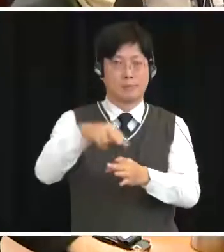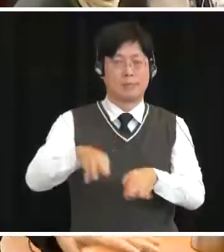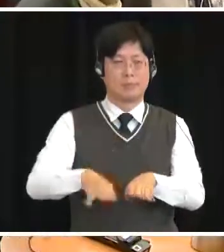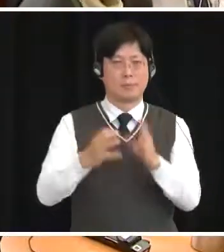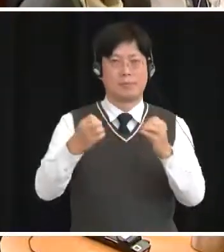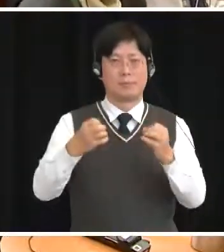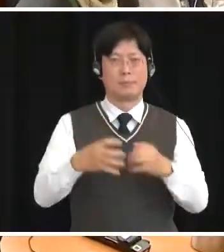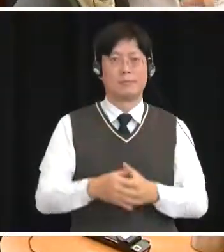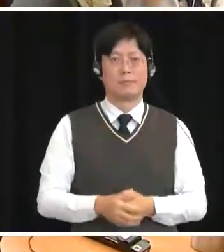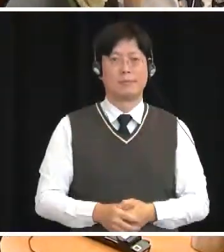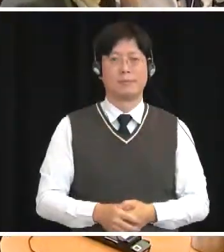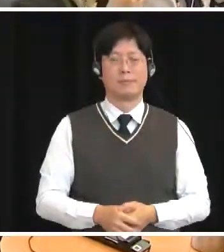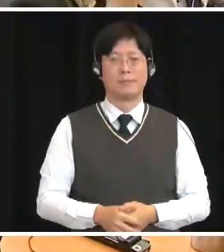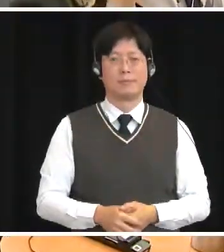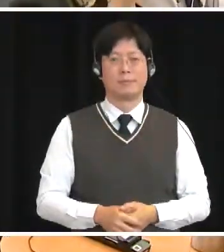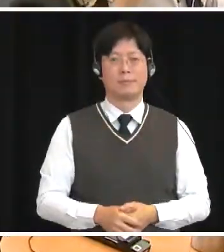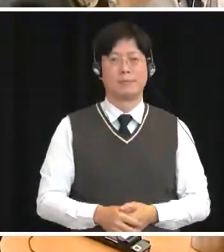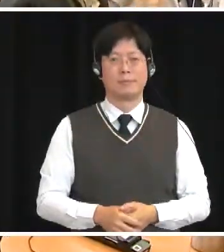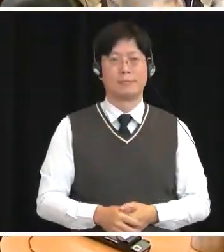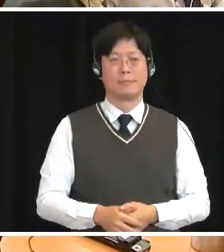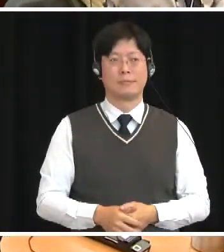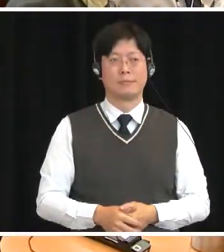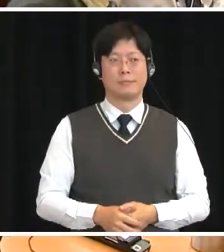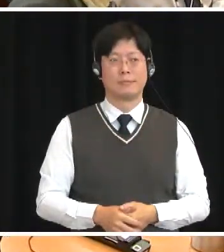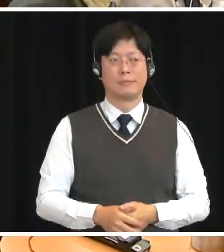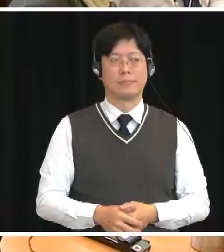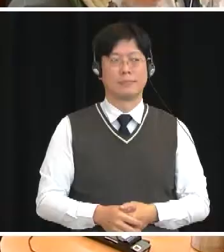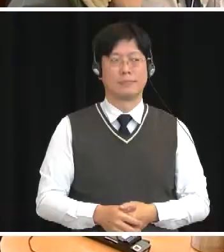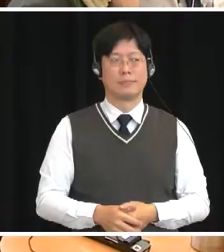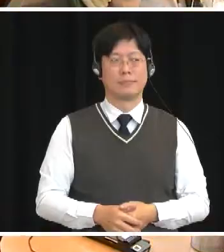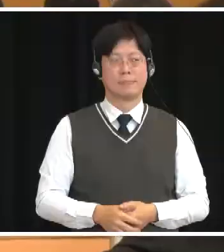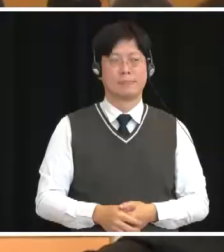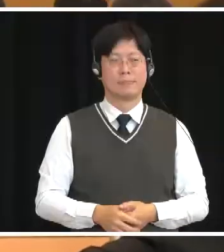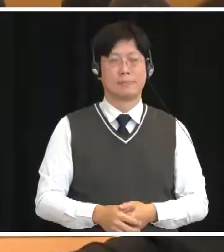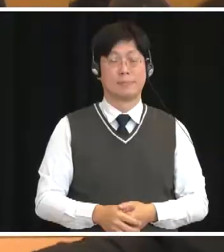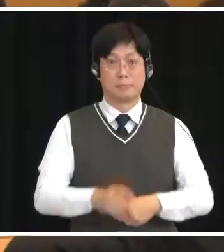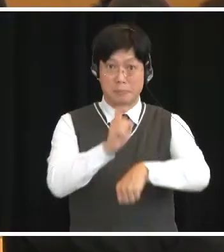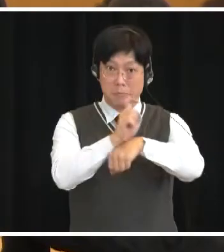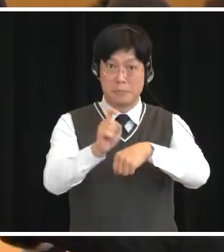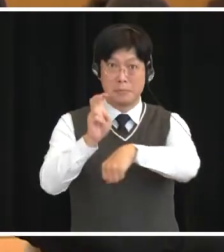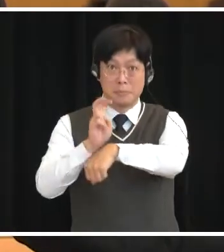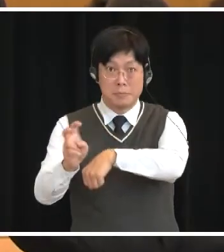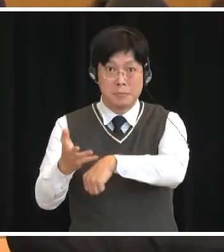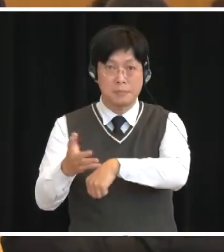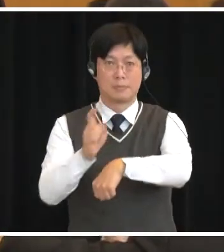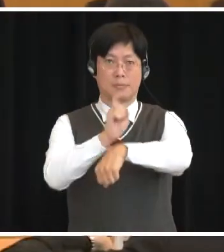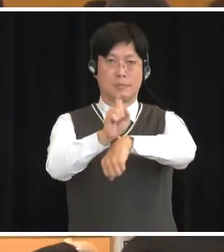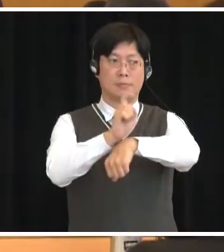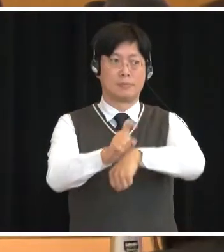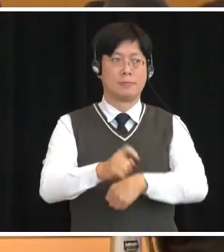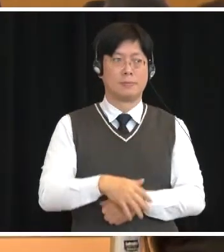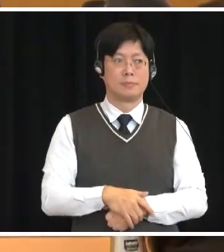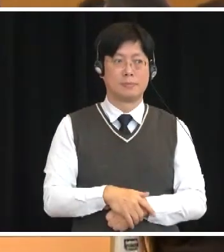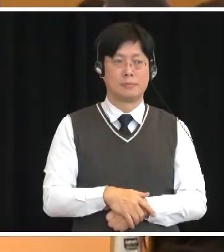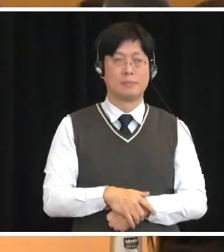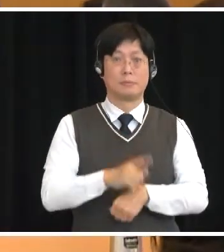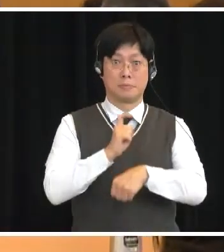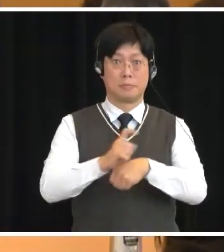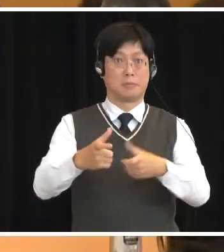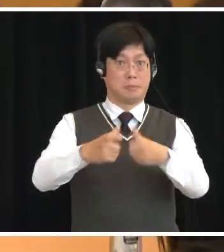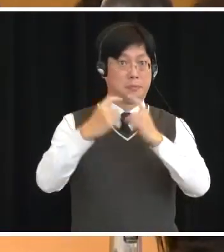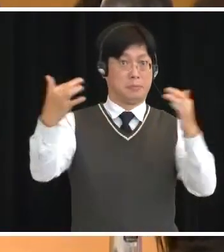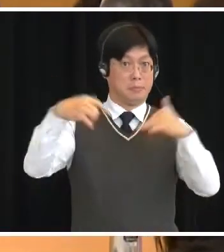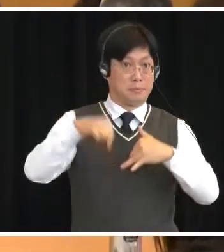minutes? Just make clear, clarification. 10 minutes or 20 minutes? Now 10 minutes. 10 minutes, so back Well, here 11. Yeah,